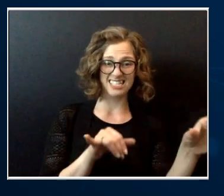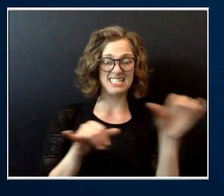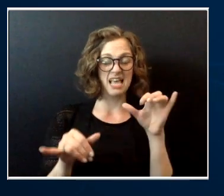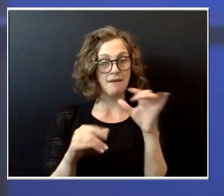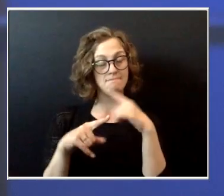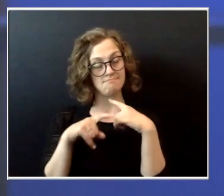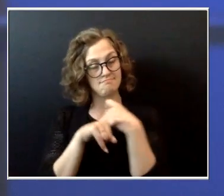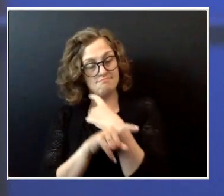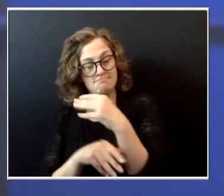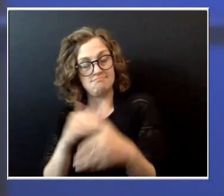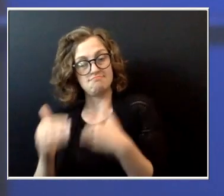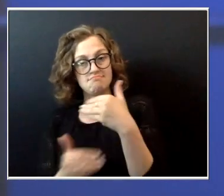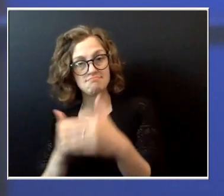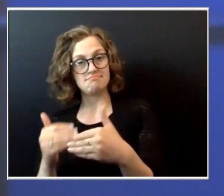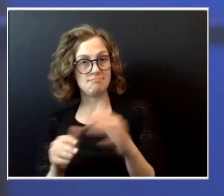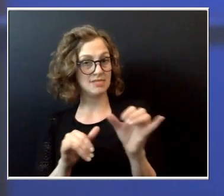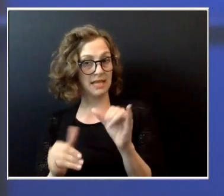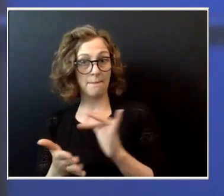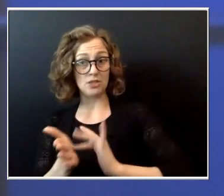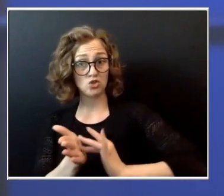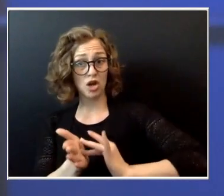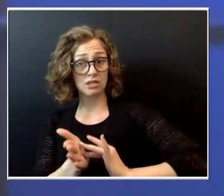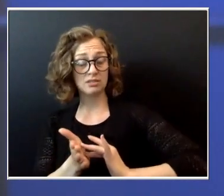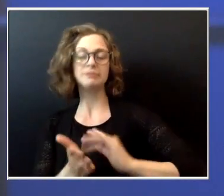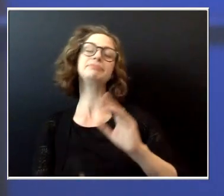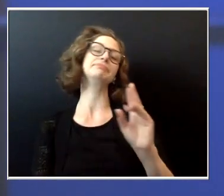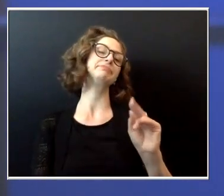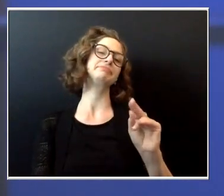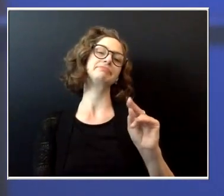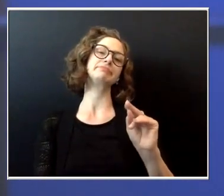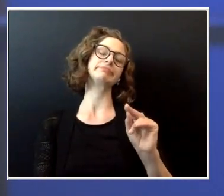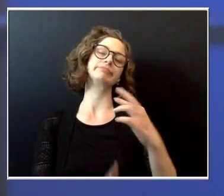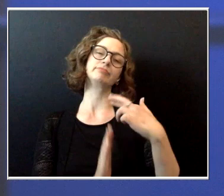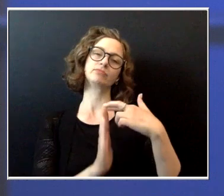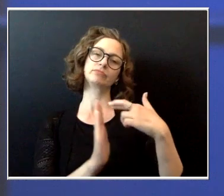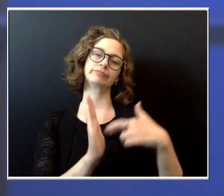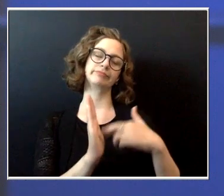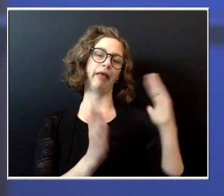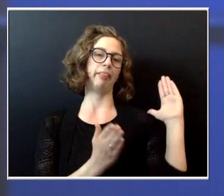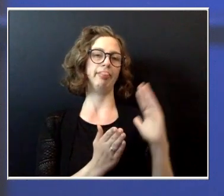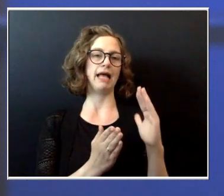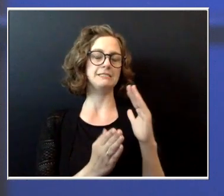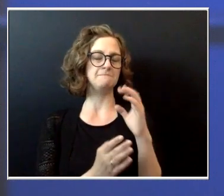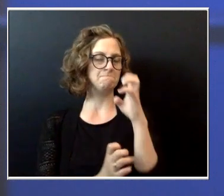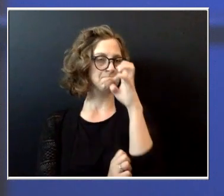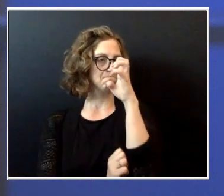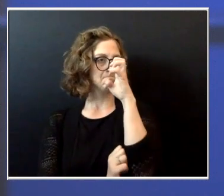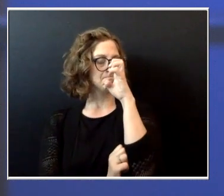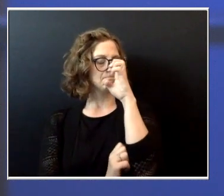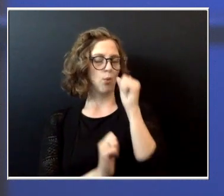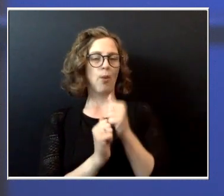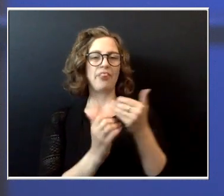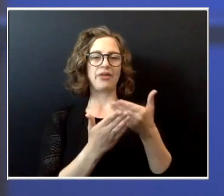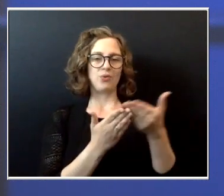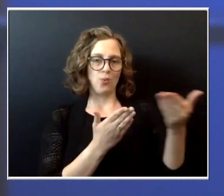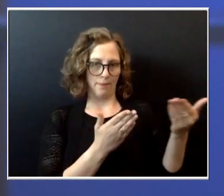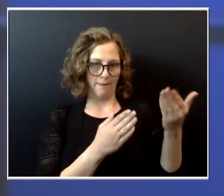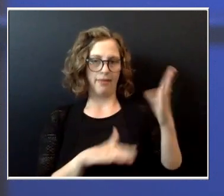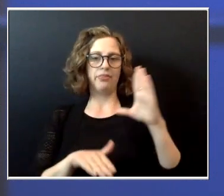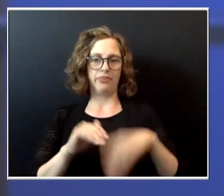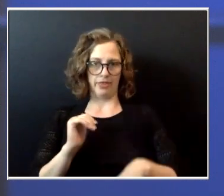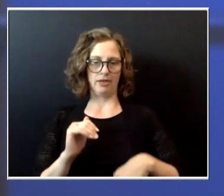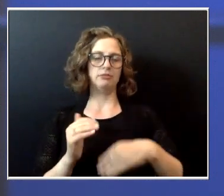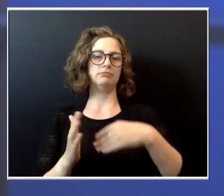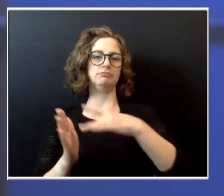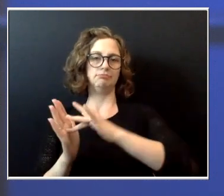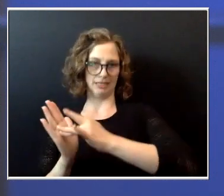the regulations are actually less burdensome than for medications, and the Lenire is